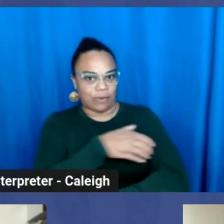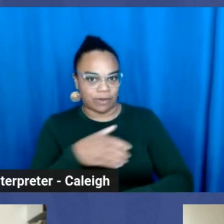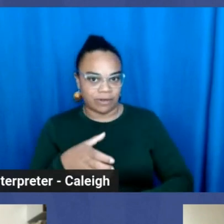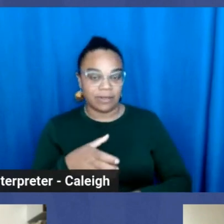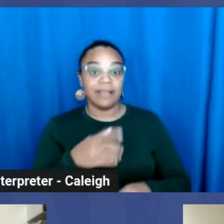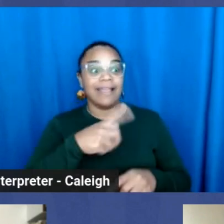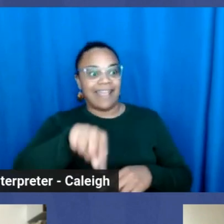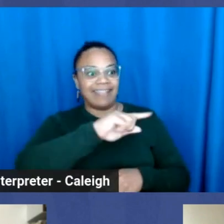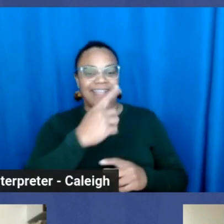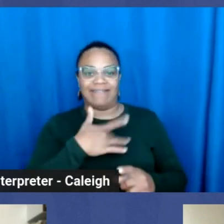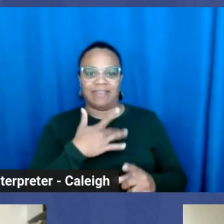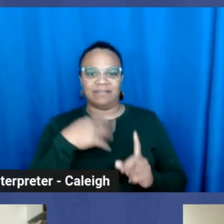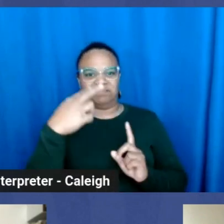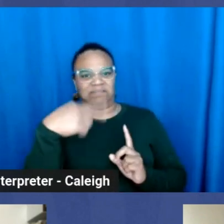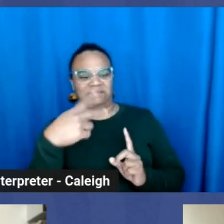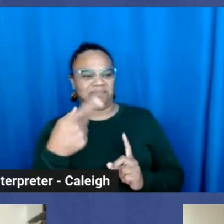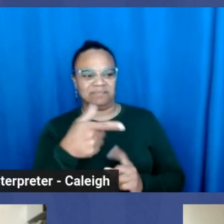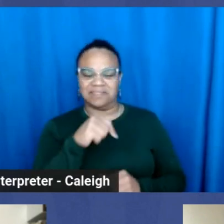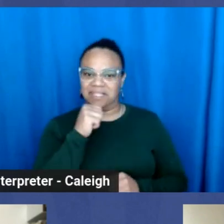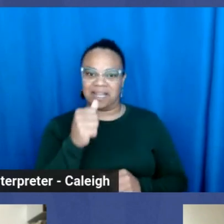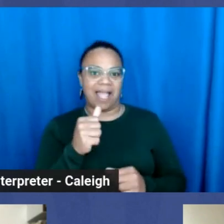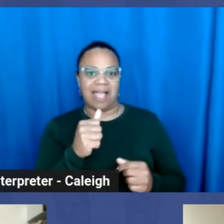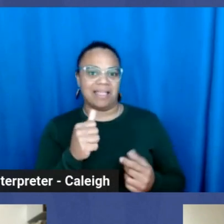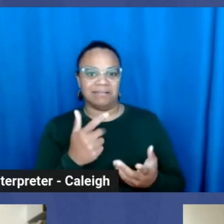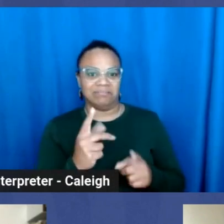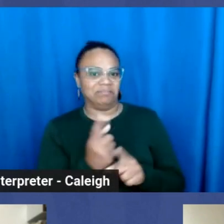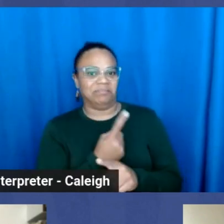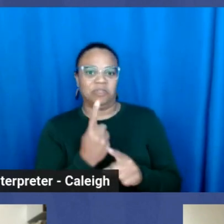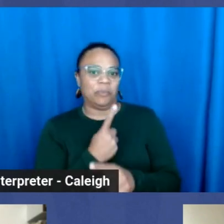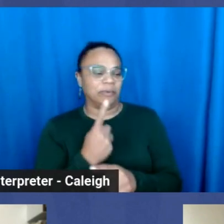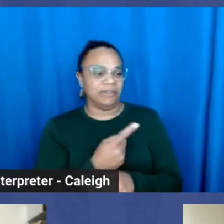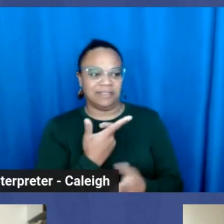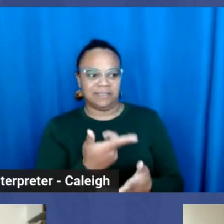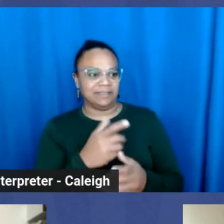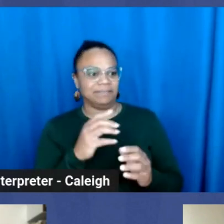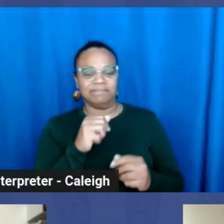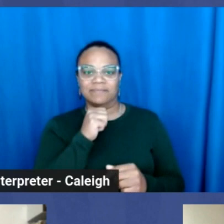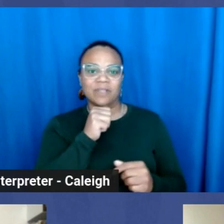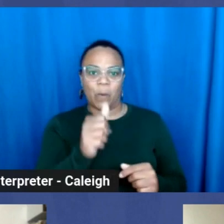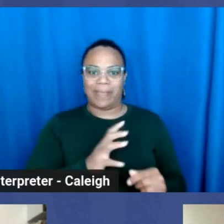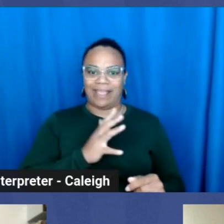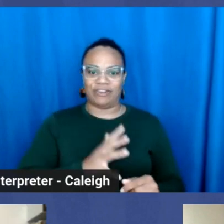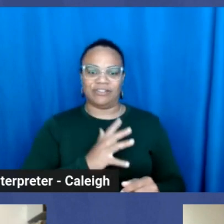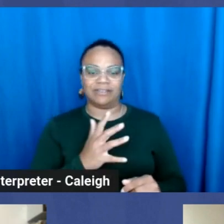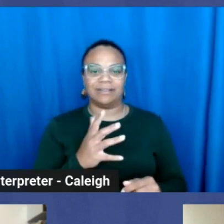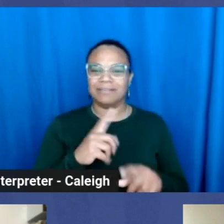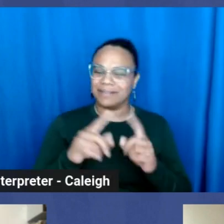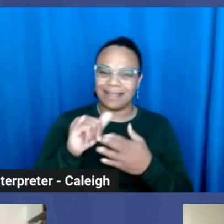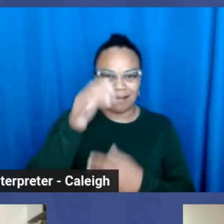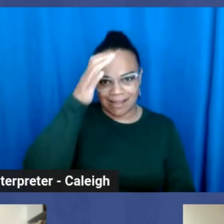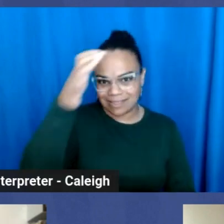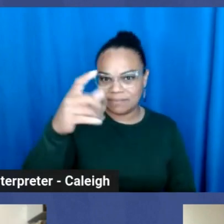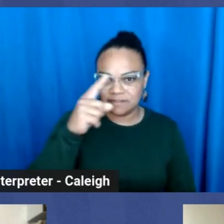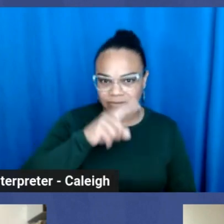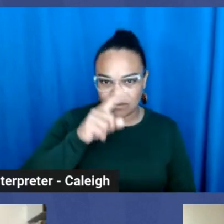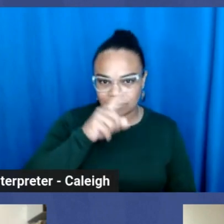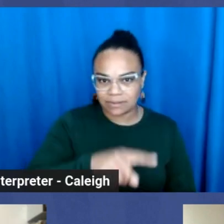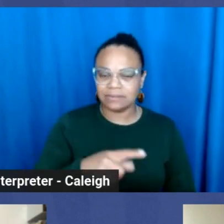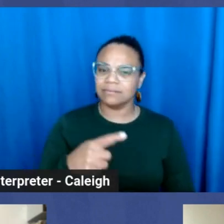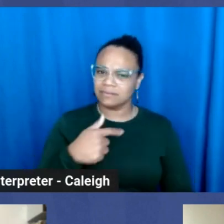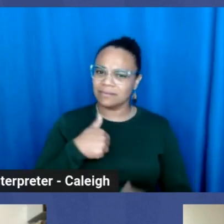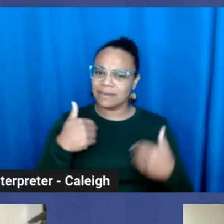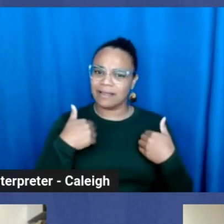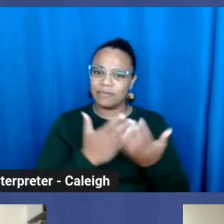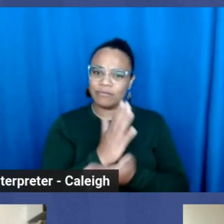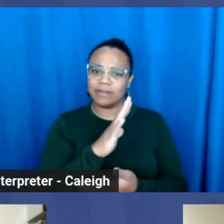lacking decorum, which is absolutely false. I deserve to be able to engage